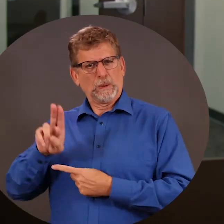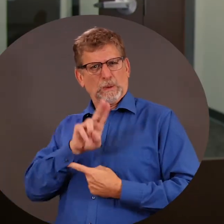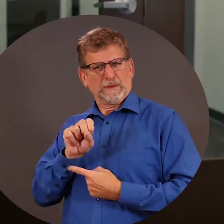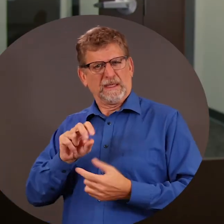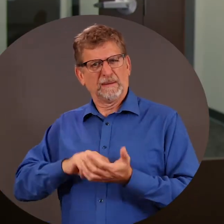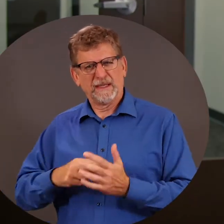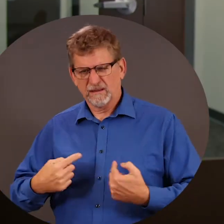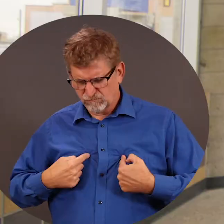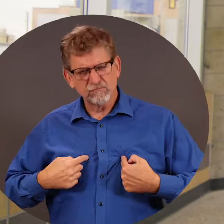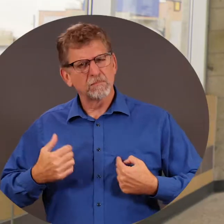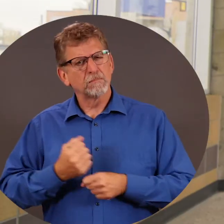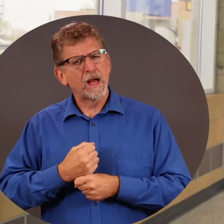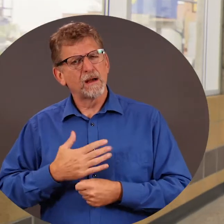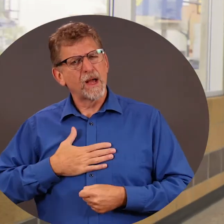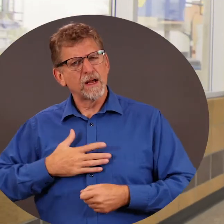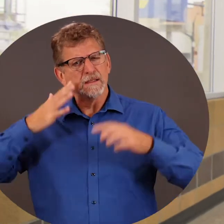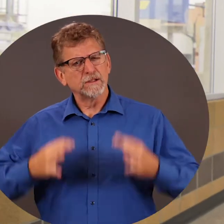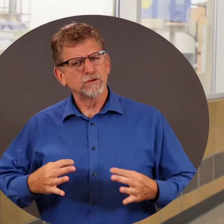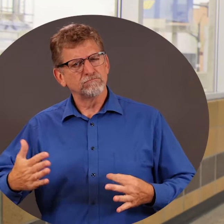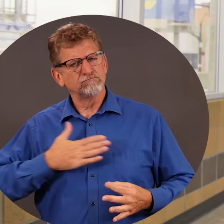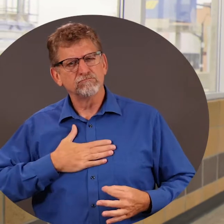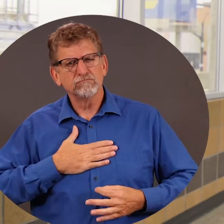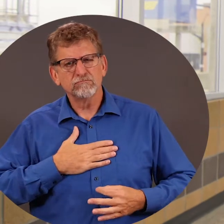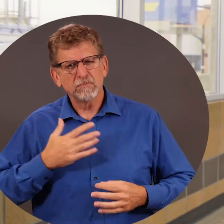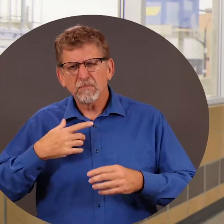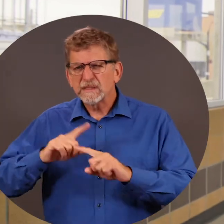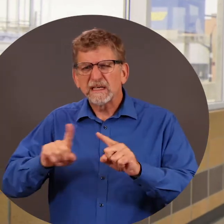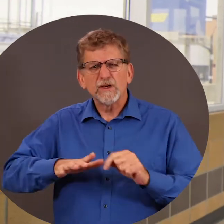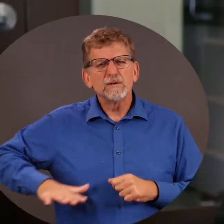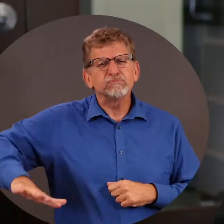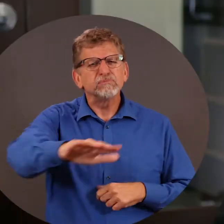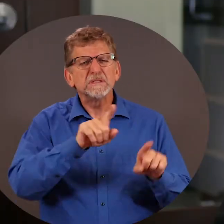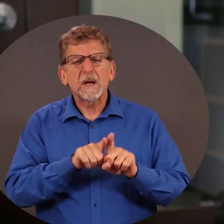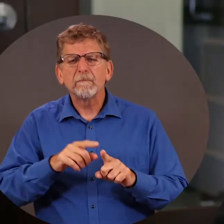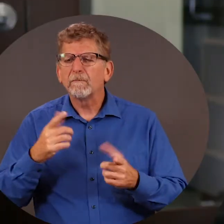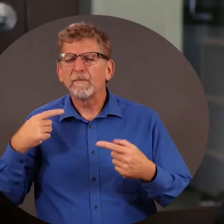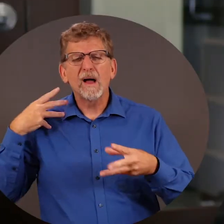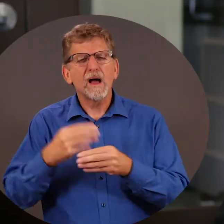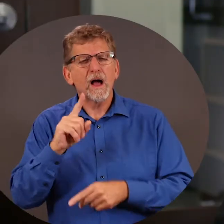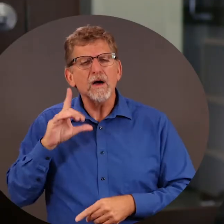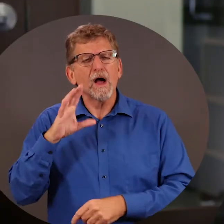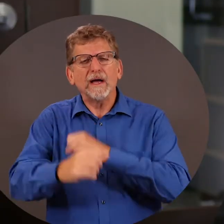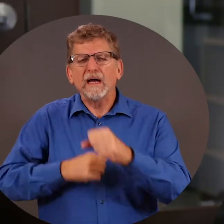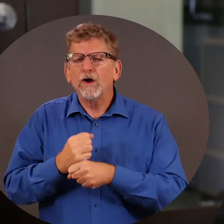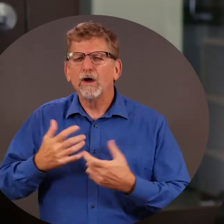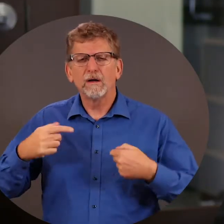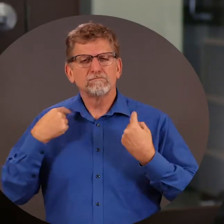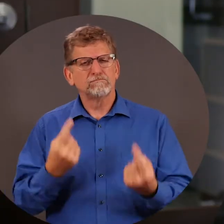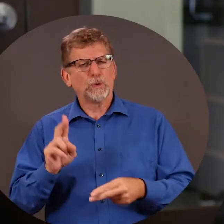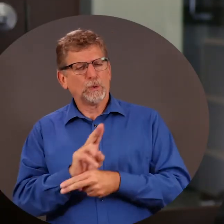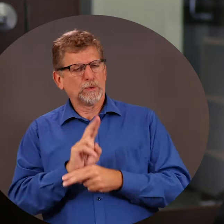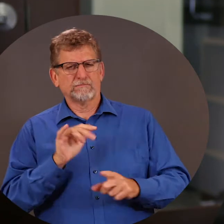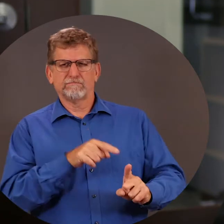in the United States means that you get to make your own decisions and your own choices with the support you want. We're dealing with hundreds and hundreds of years of one legal tool being used